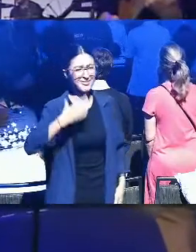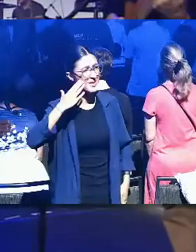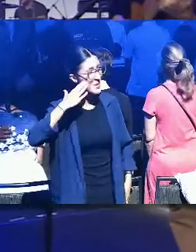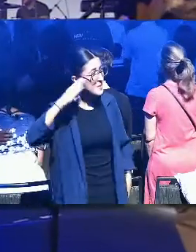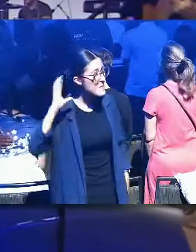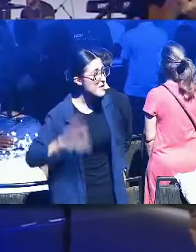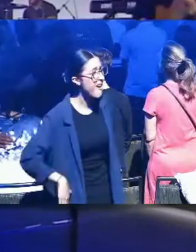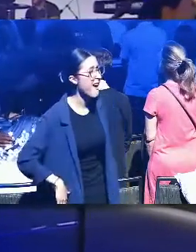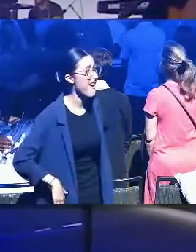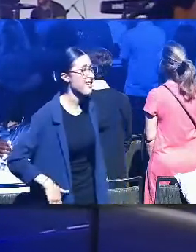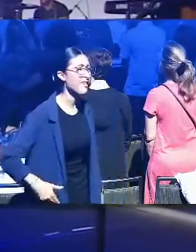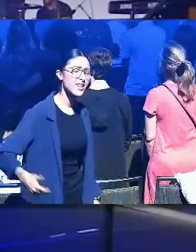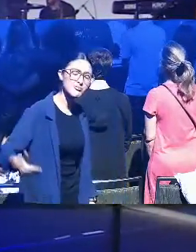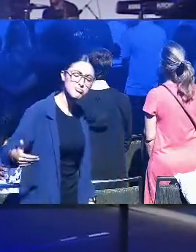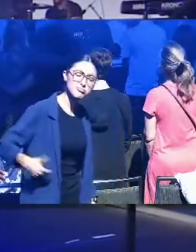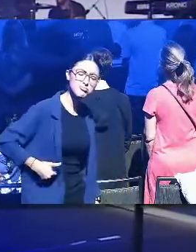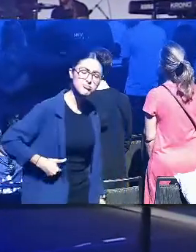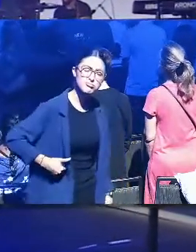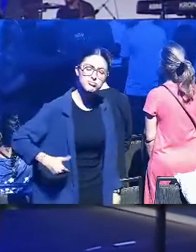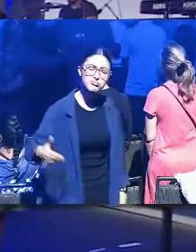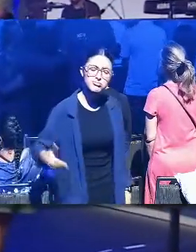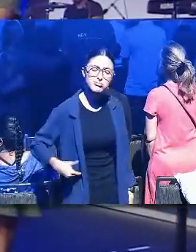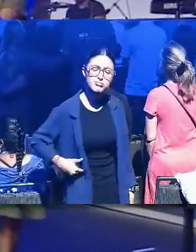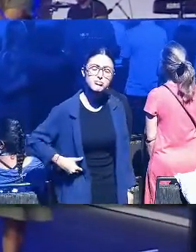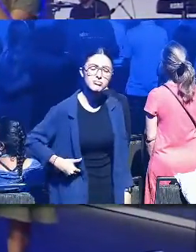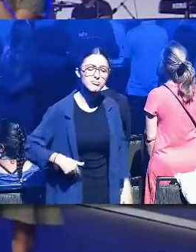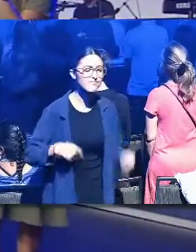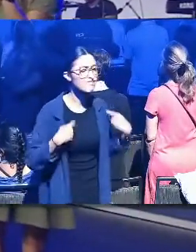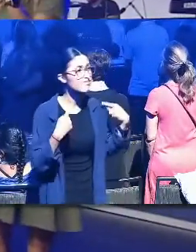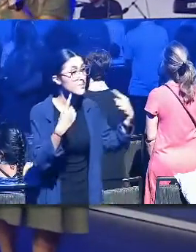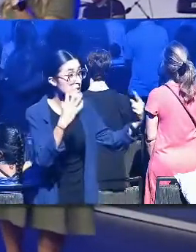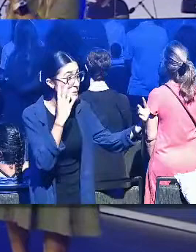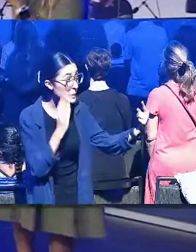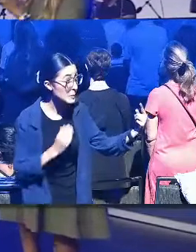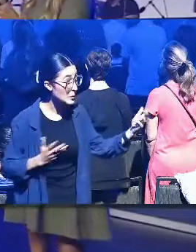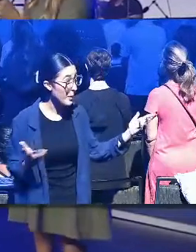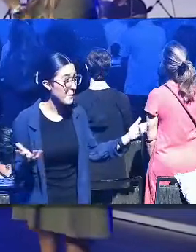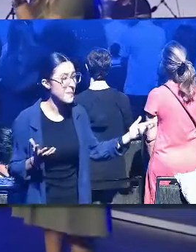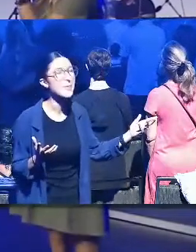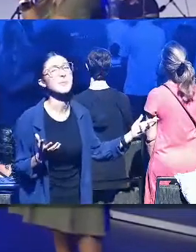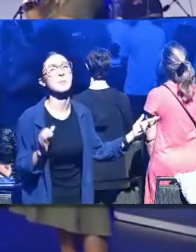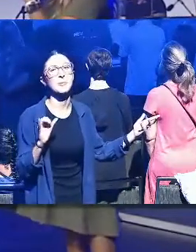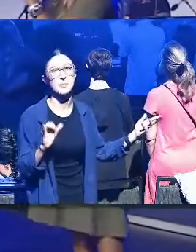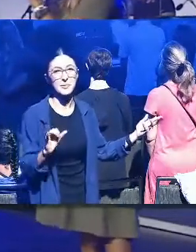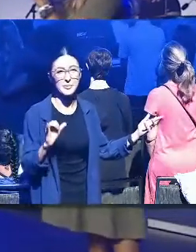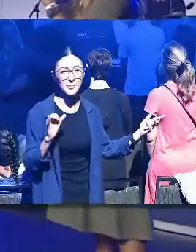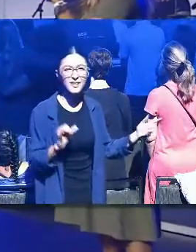know. One thing I found.